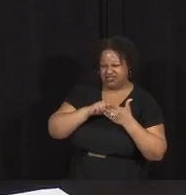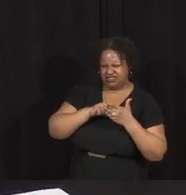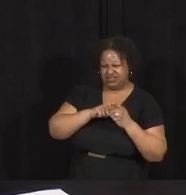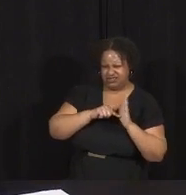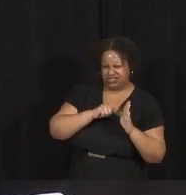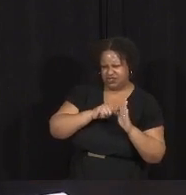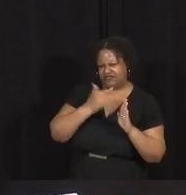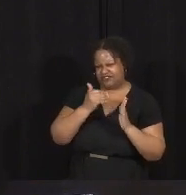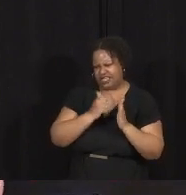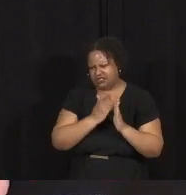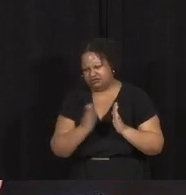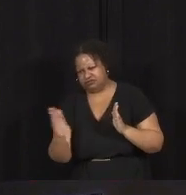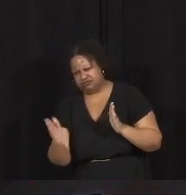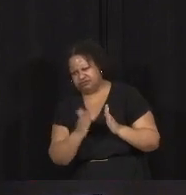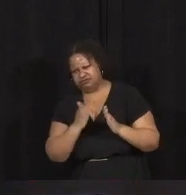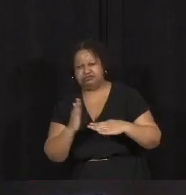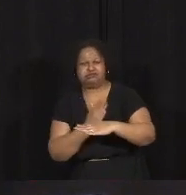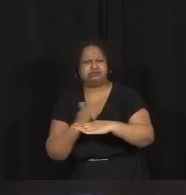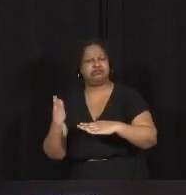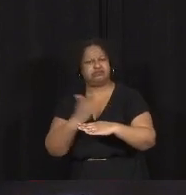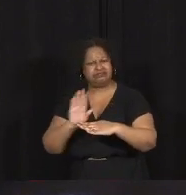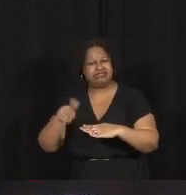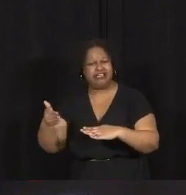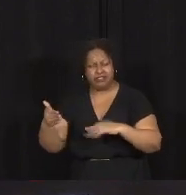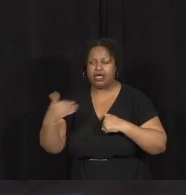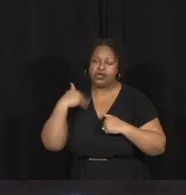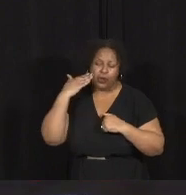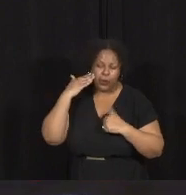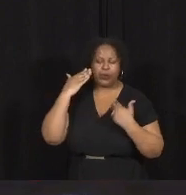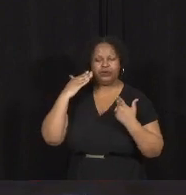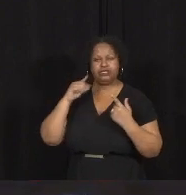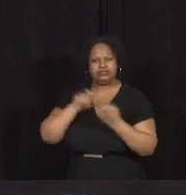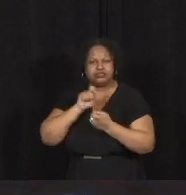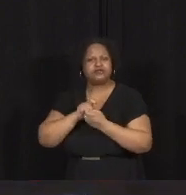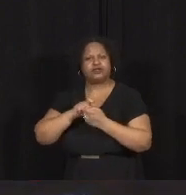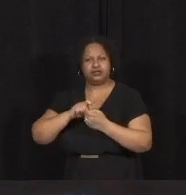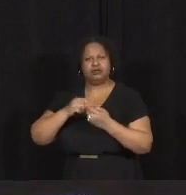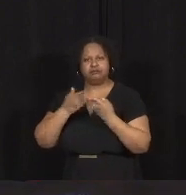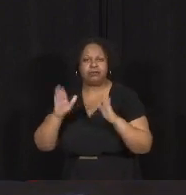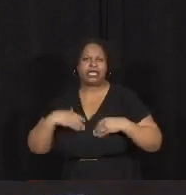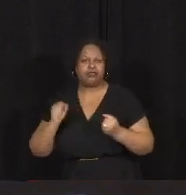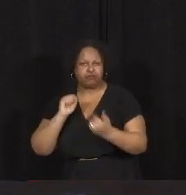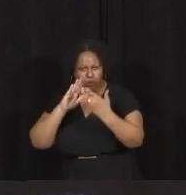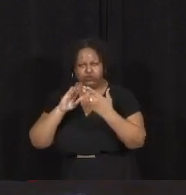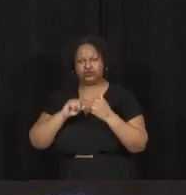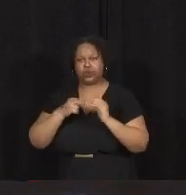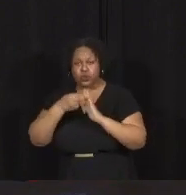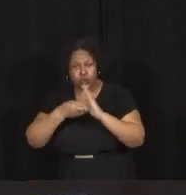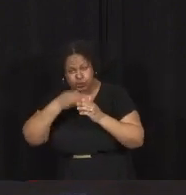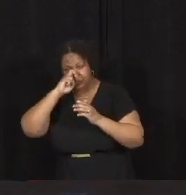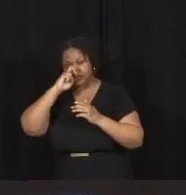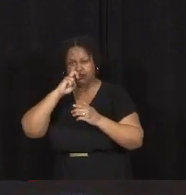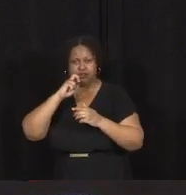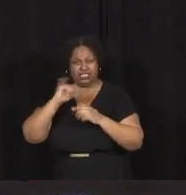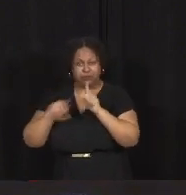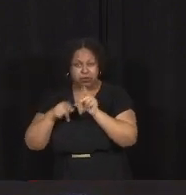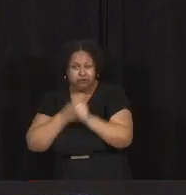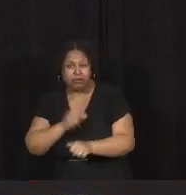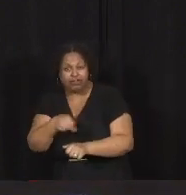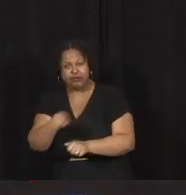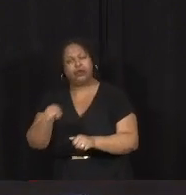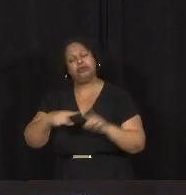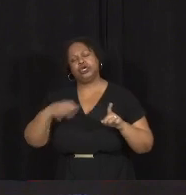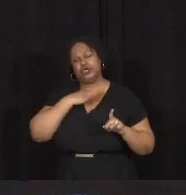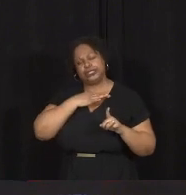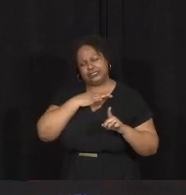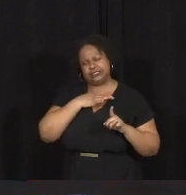the distance measures, what we bring in, and how well we adhere to them. But can you talk a little bit more about how you came up with those